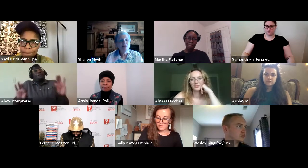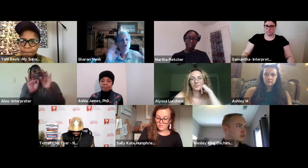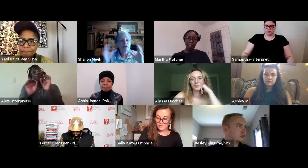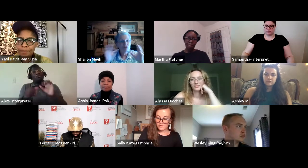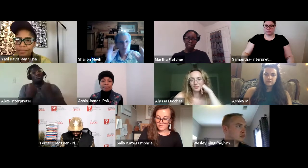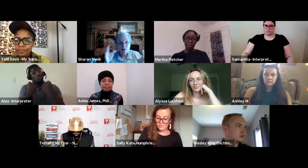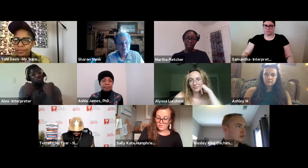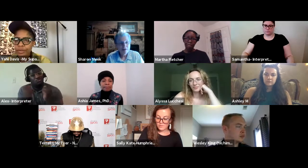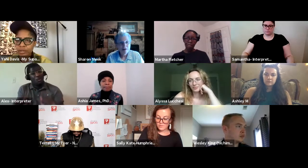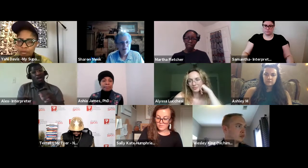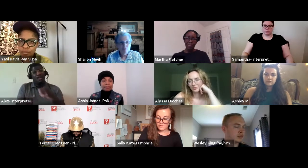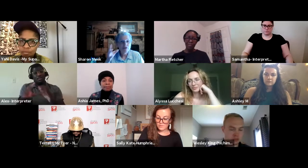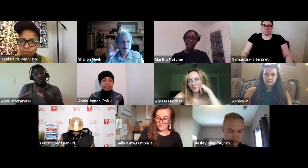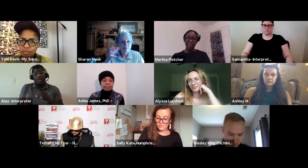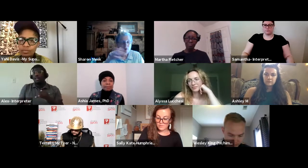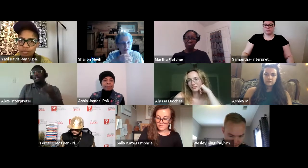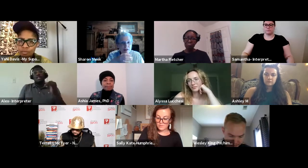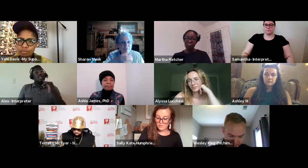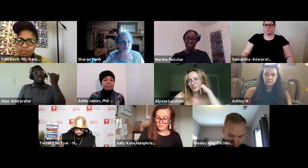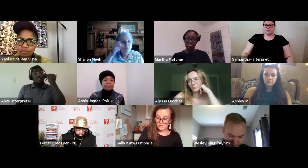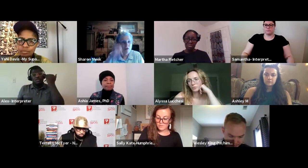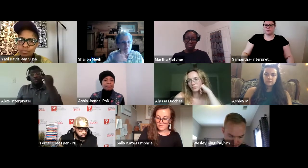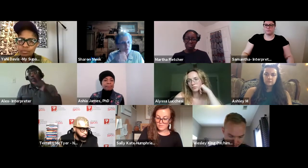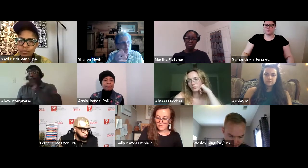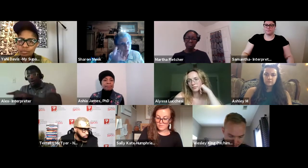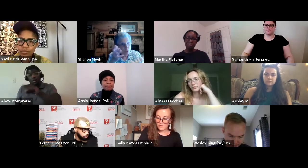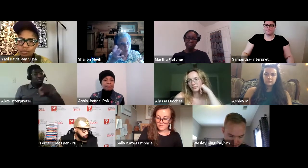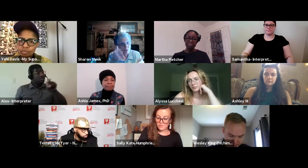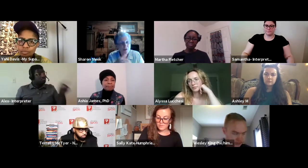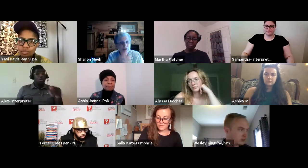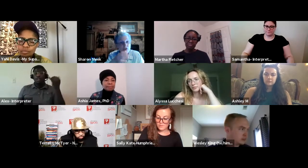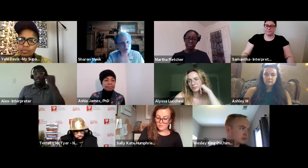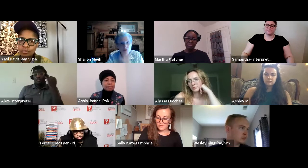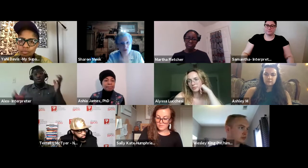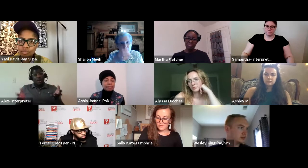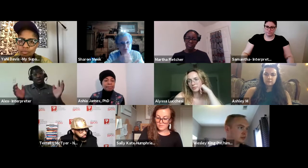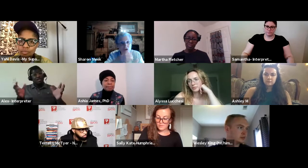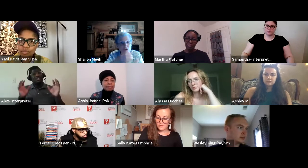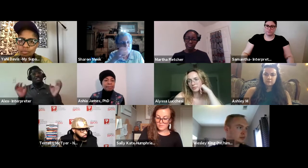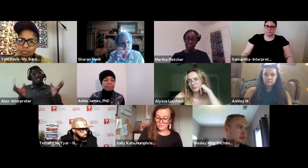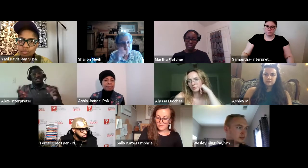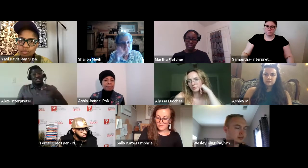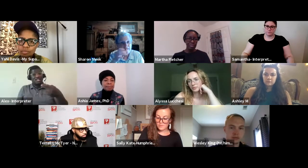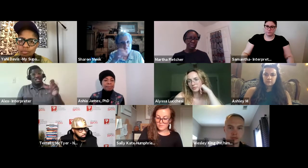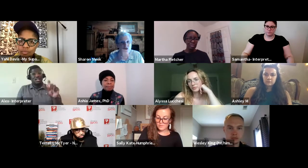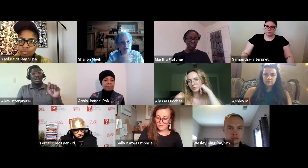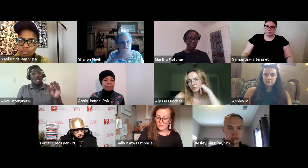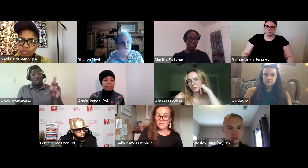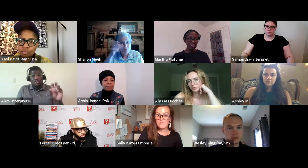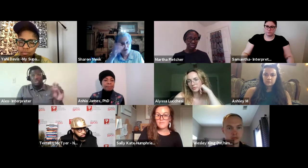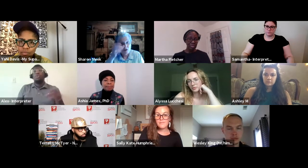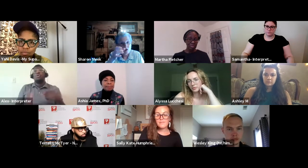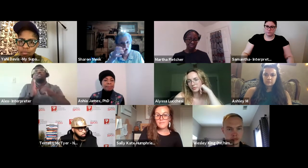that is gesturing. For example, if you want a drink, all you have to do is make the sign of a